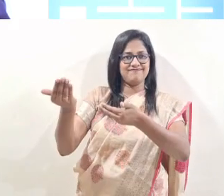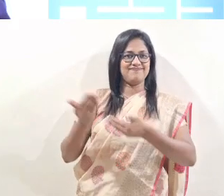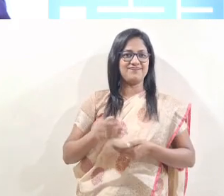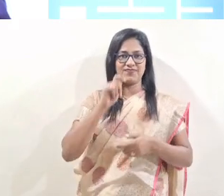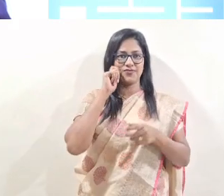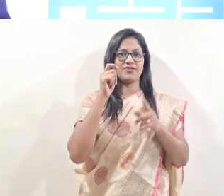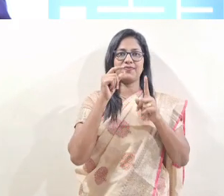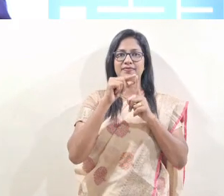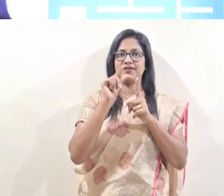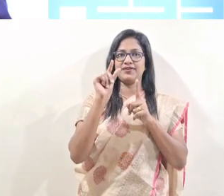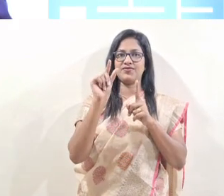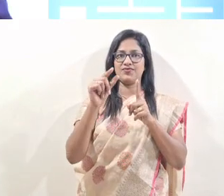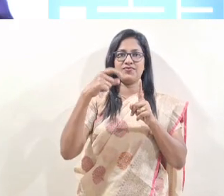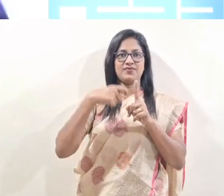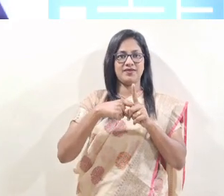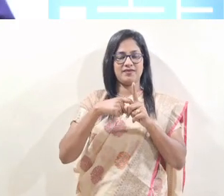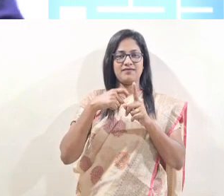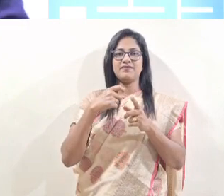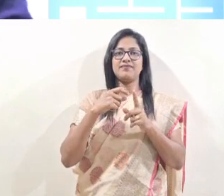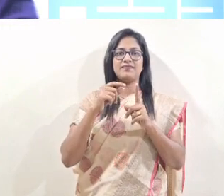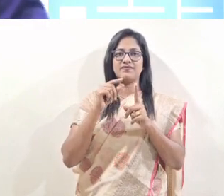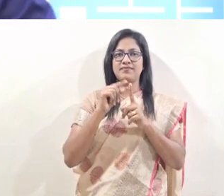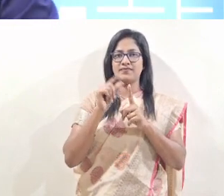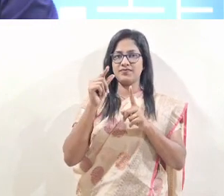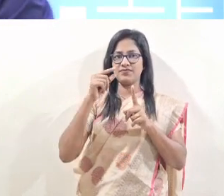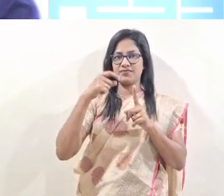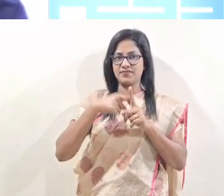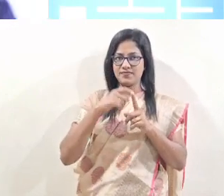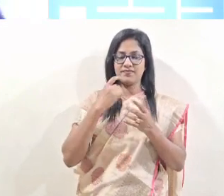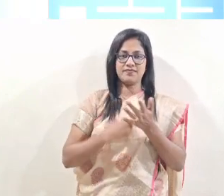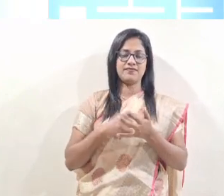Reddy. Sir, please.